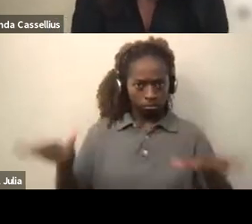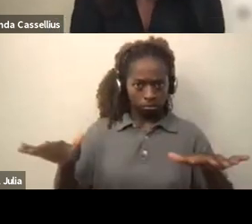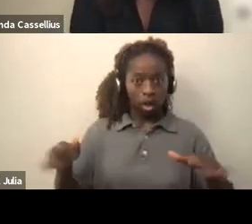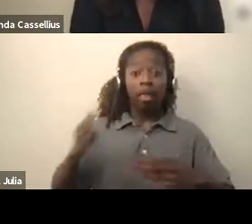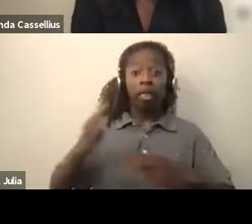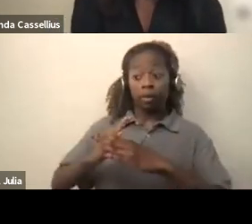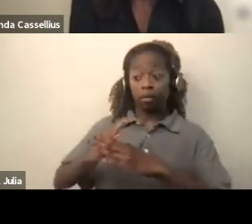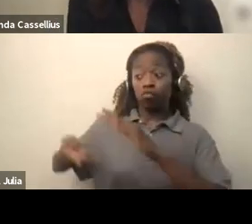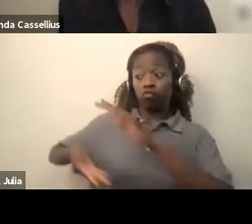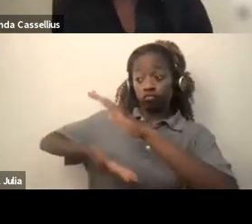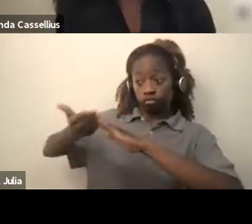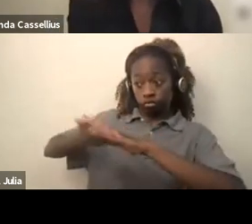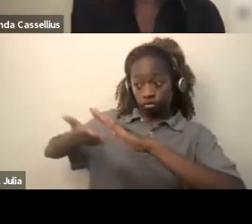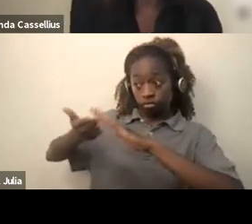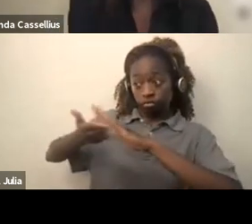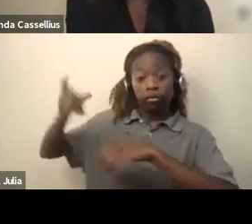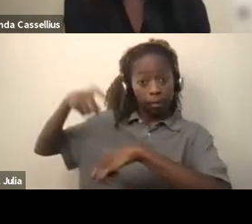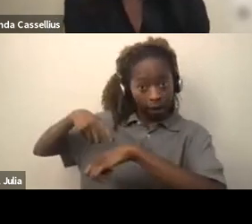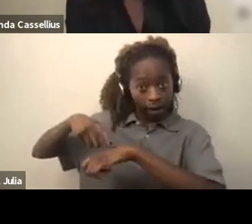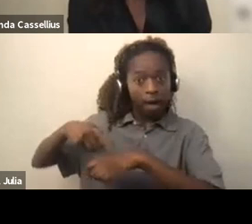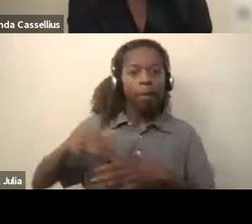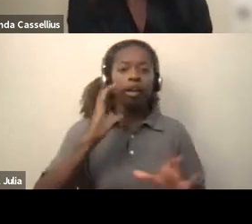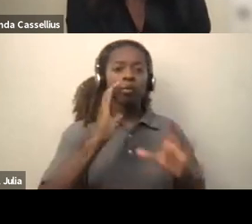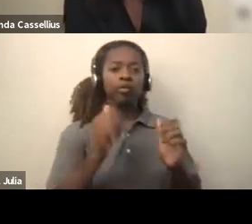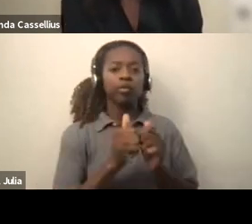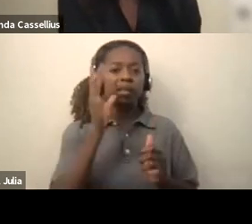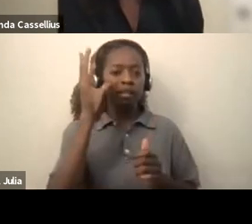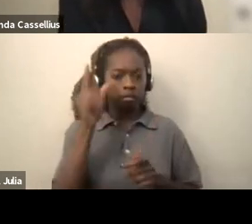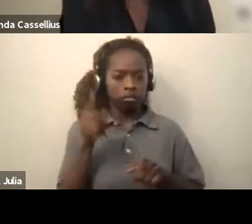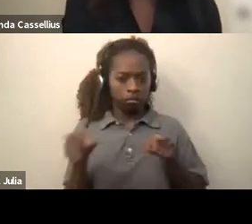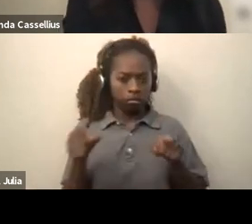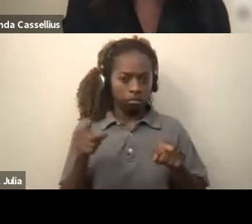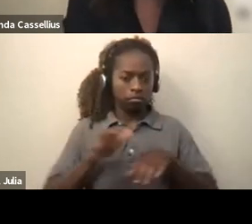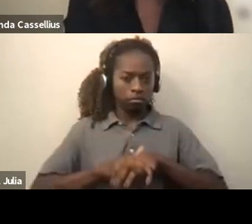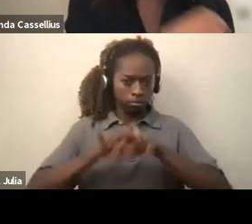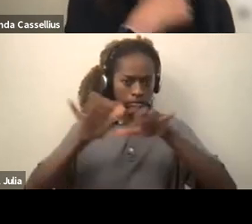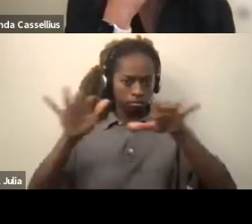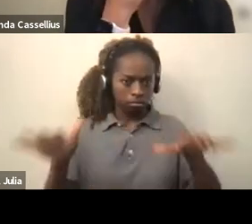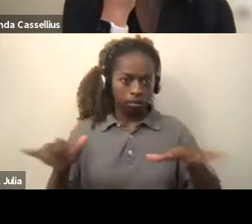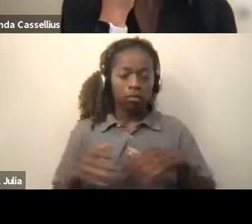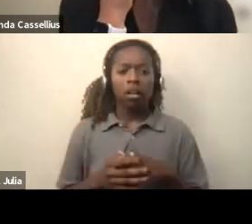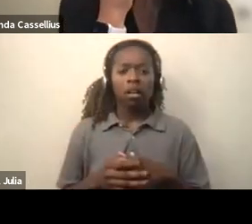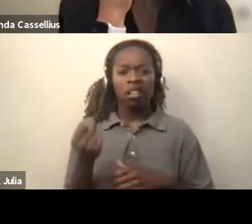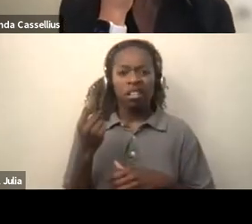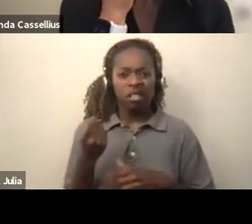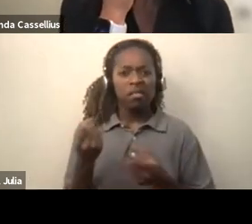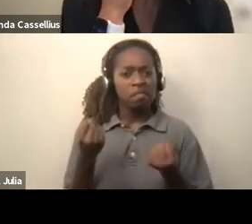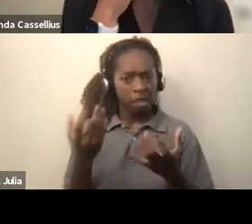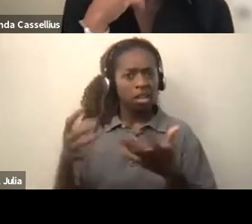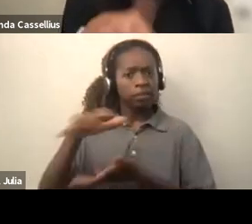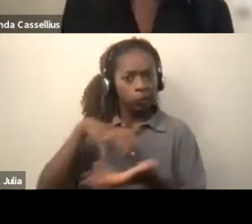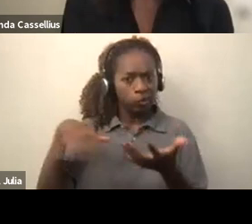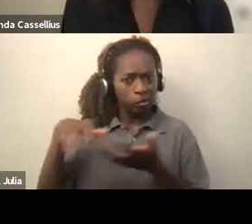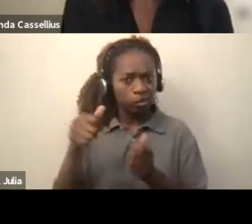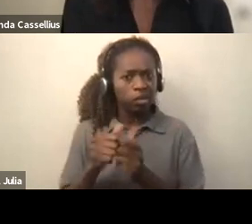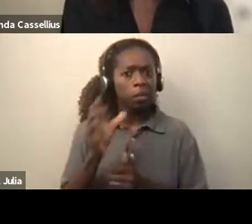and run on time and our communications with parents and families um because there's a lot of confusion with parents they get